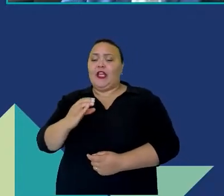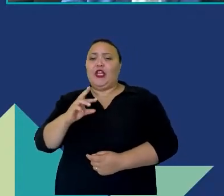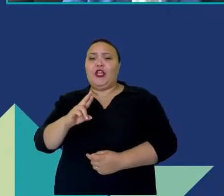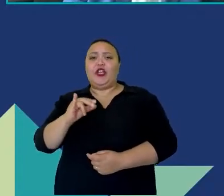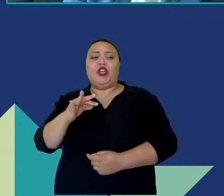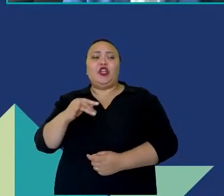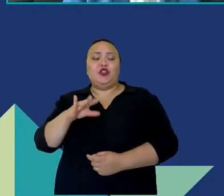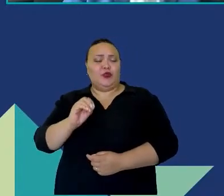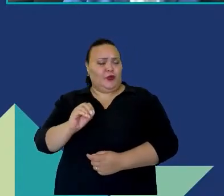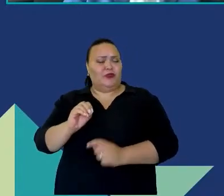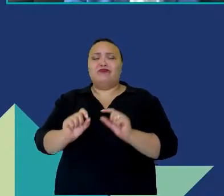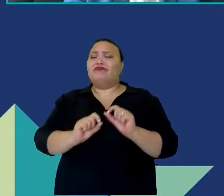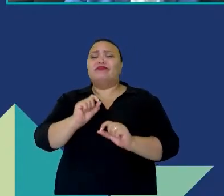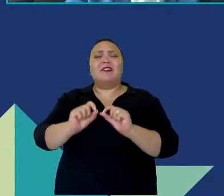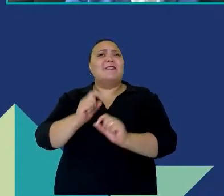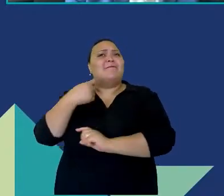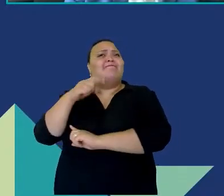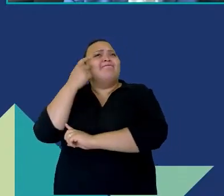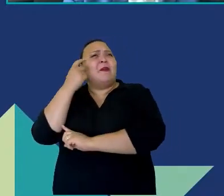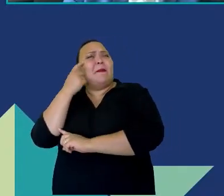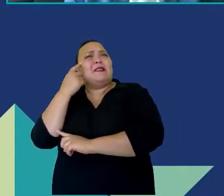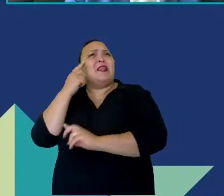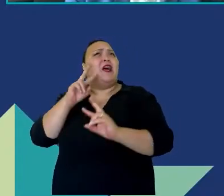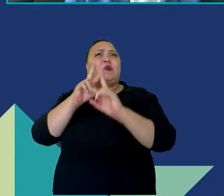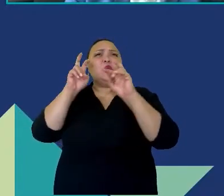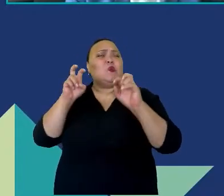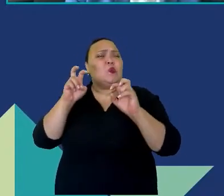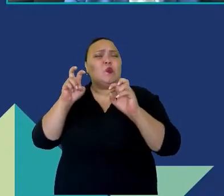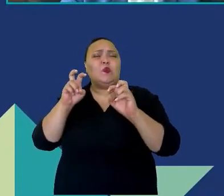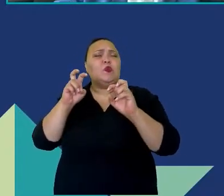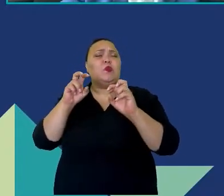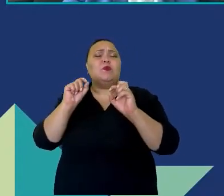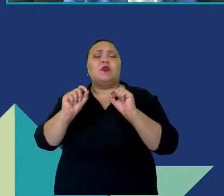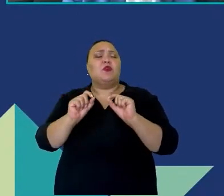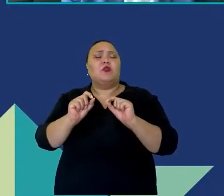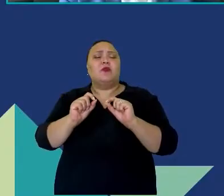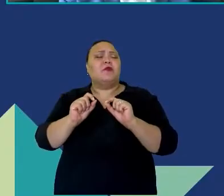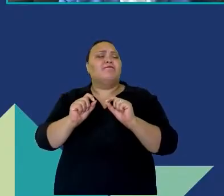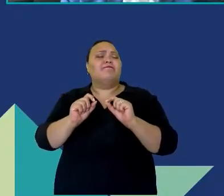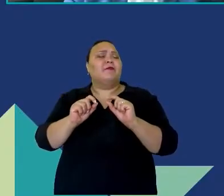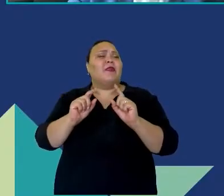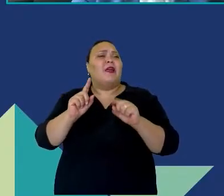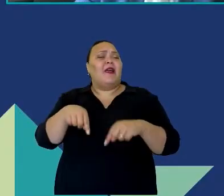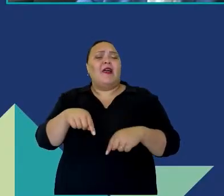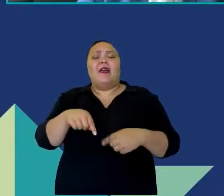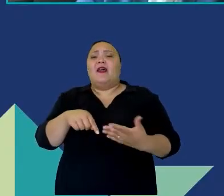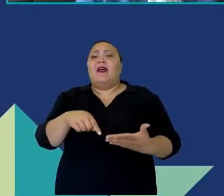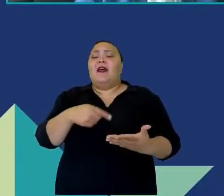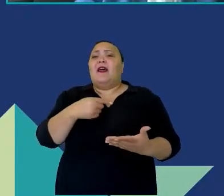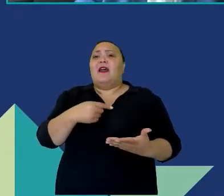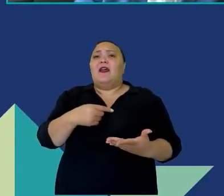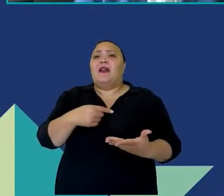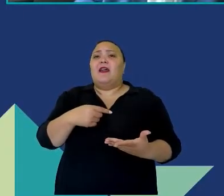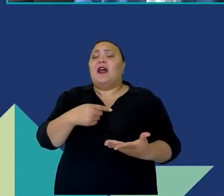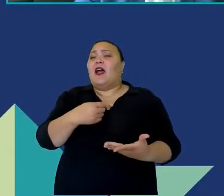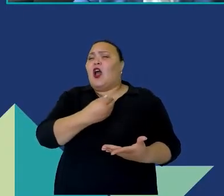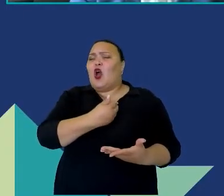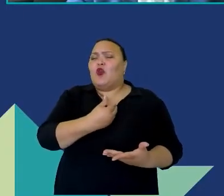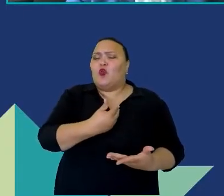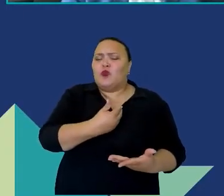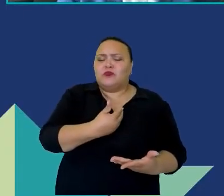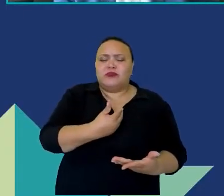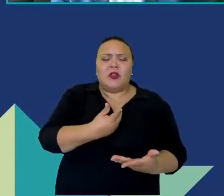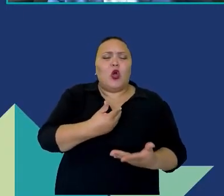And it's a governance approach that is managing high consequence risks.